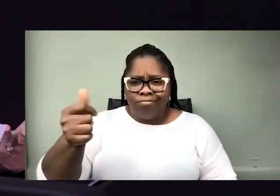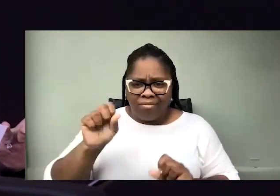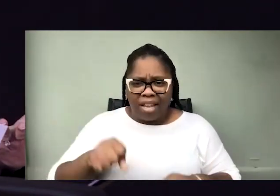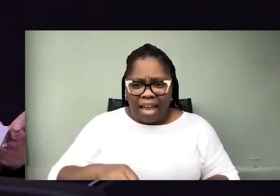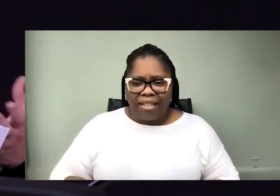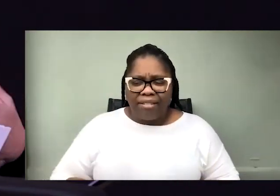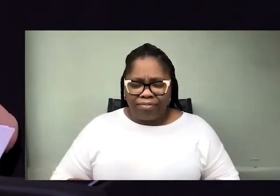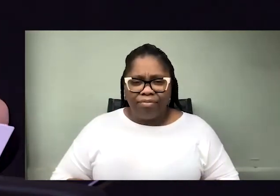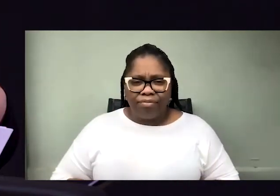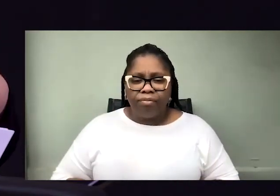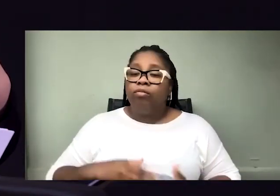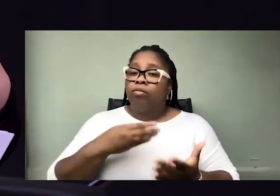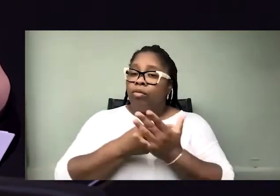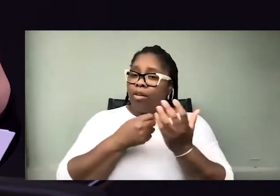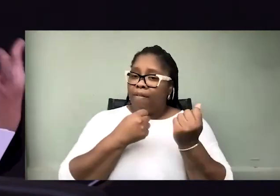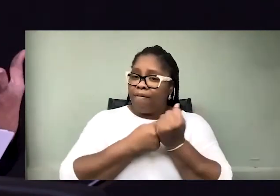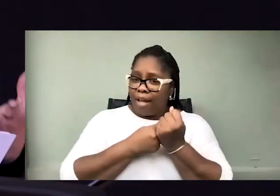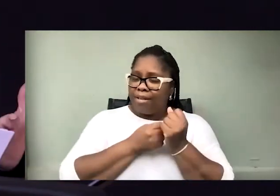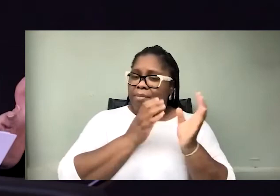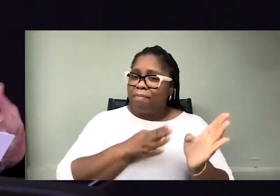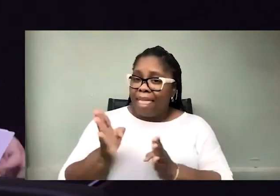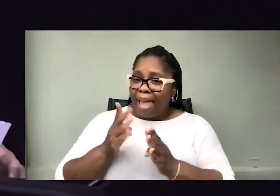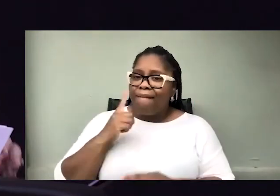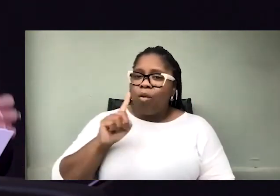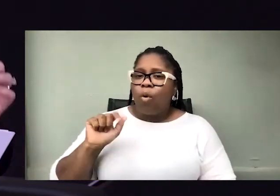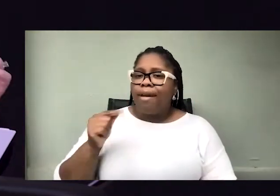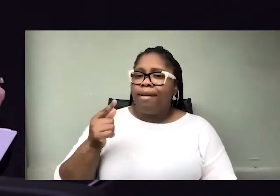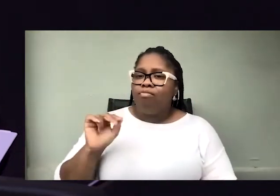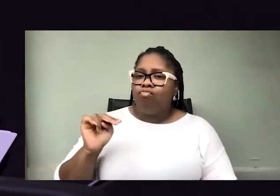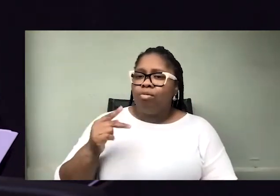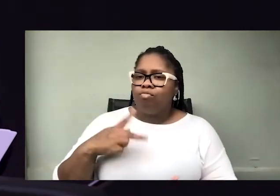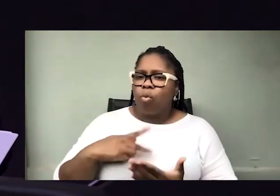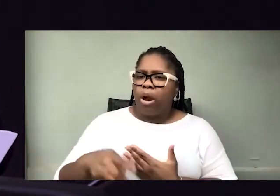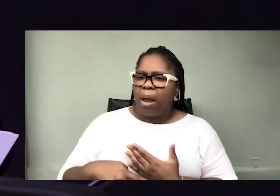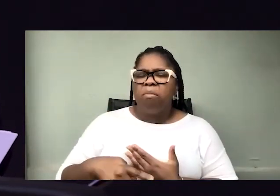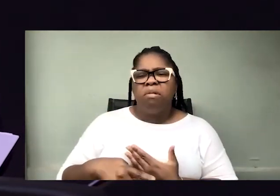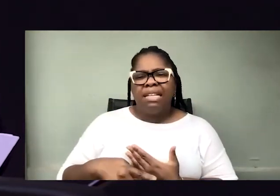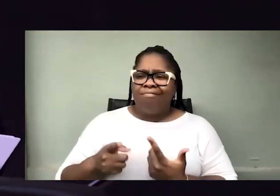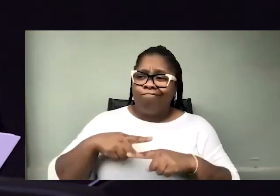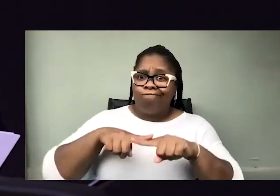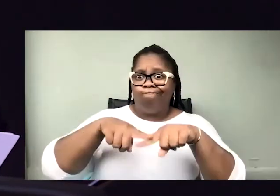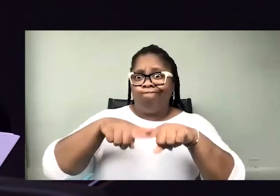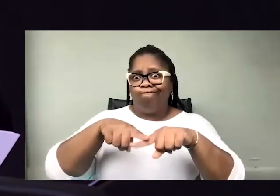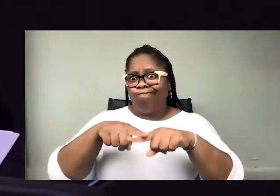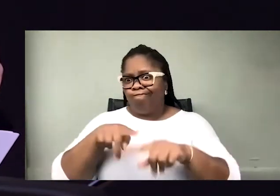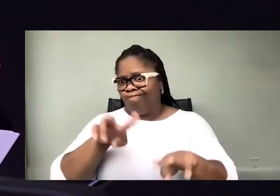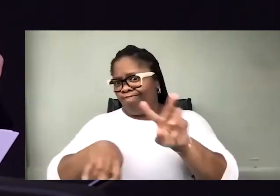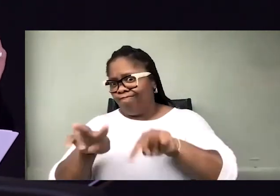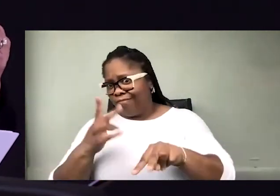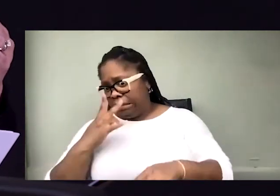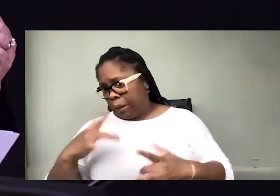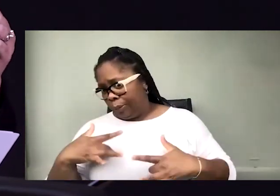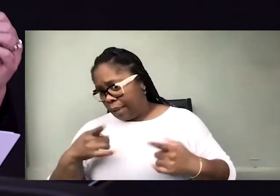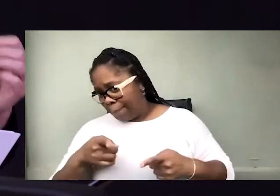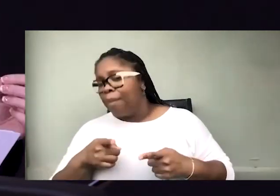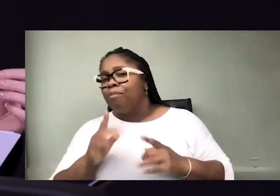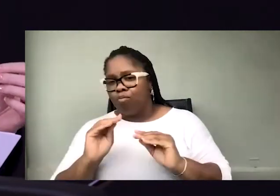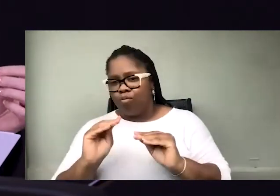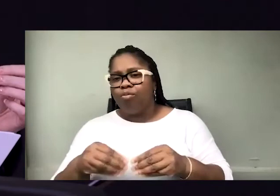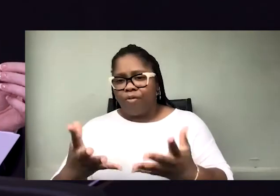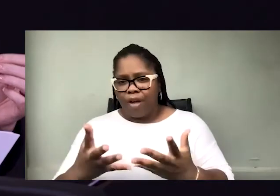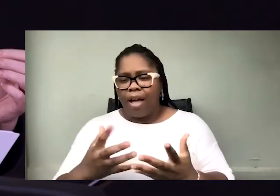is planned for aging programs, it's highly prescriptive. They're earmarked for